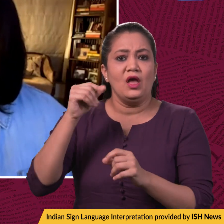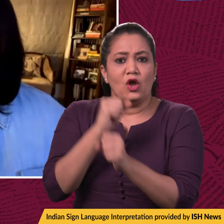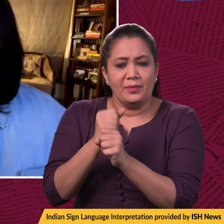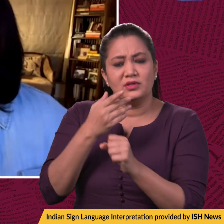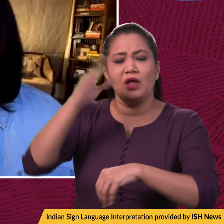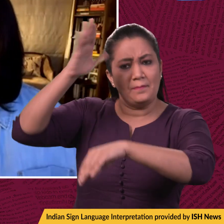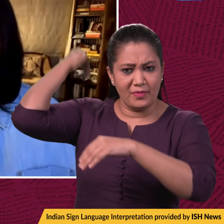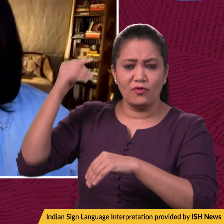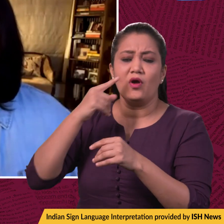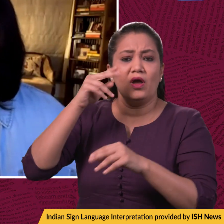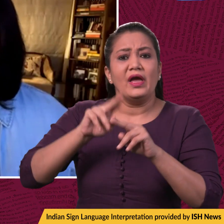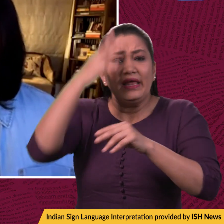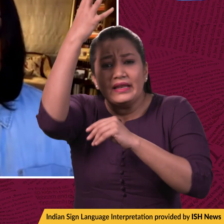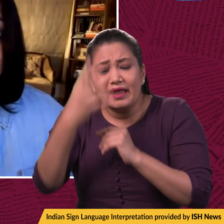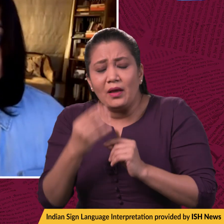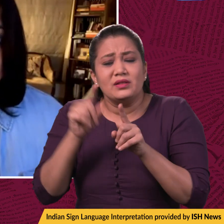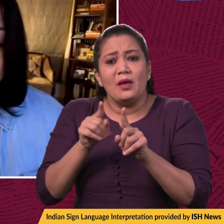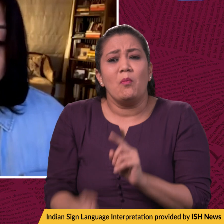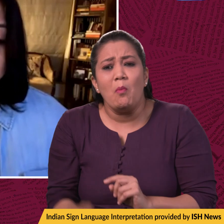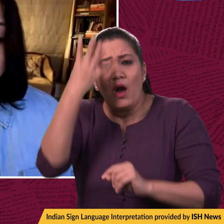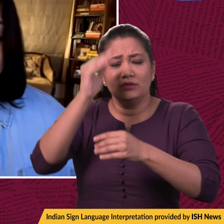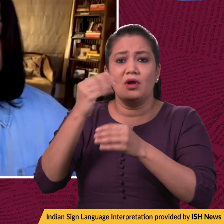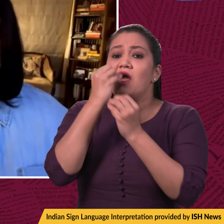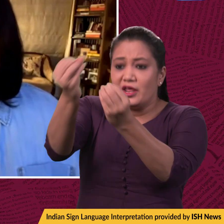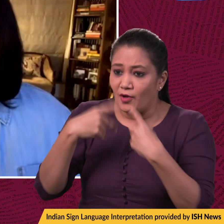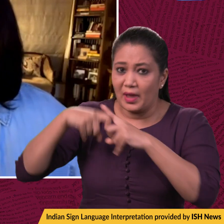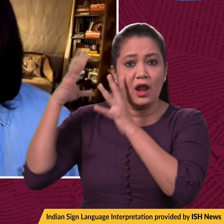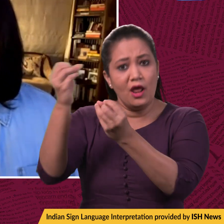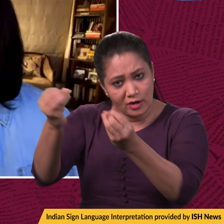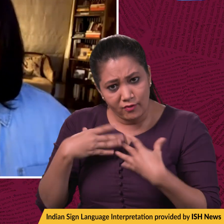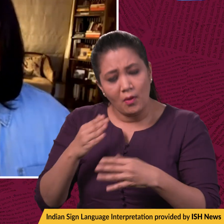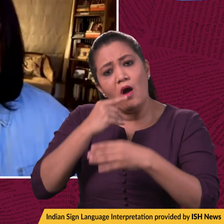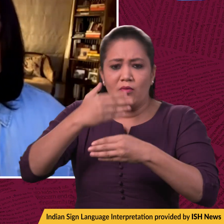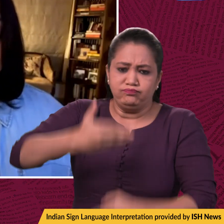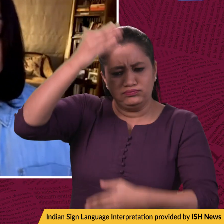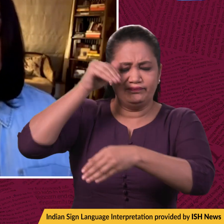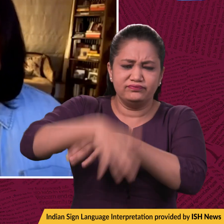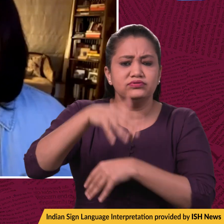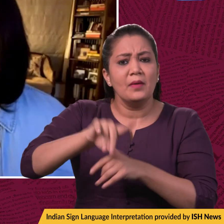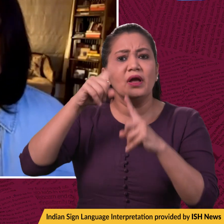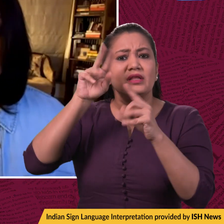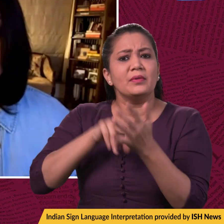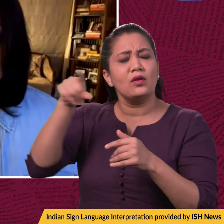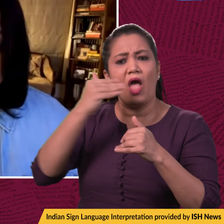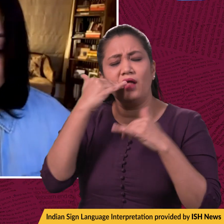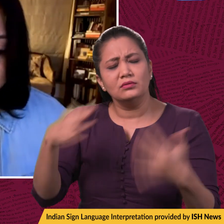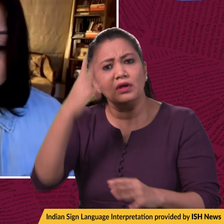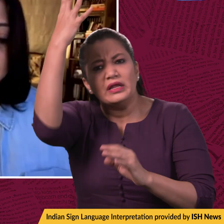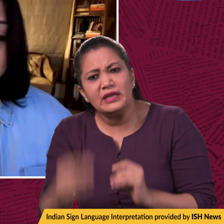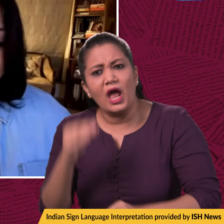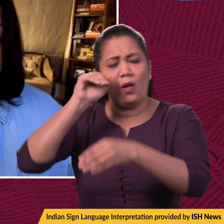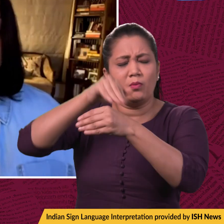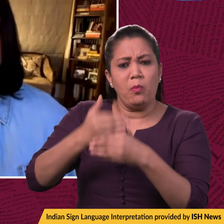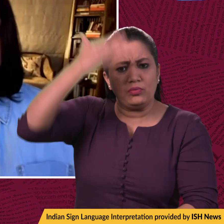Tamil Nadu to release water only in the daytime after informing Kerala. However, Tamil Nadu repeatedly opened the shutters of the reservoir at